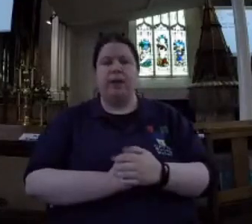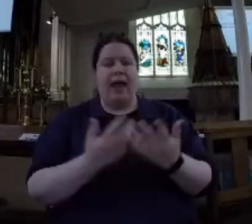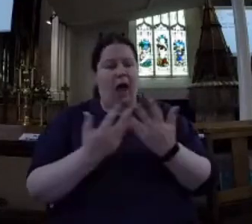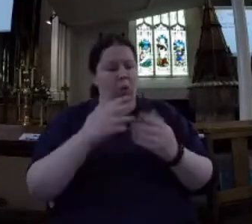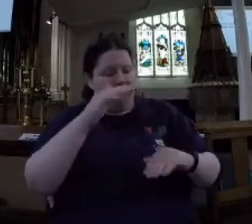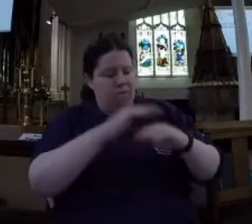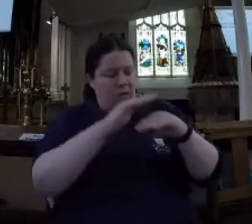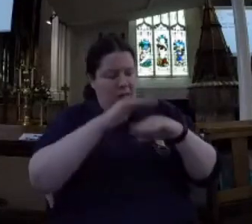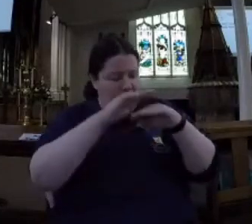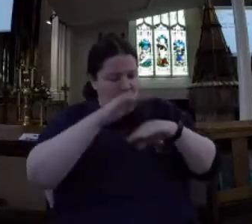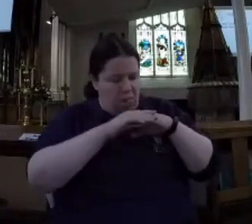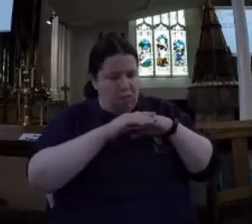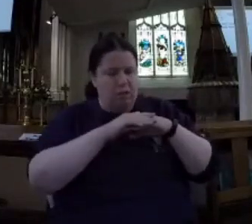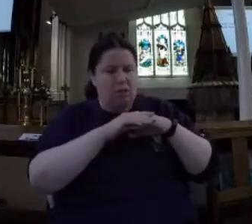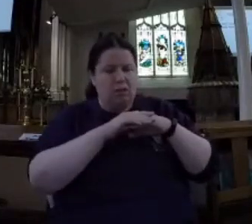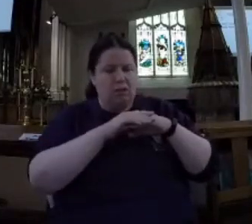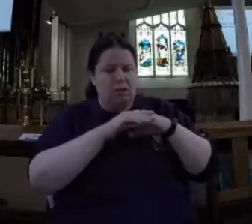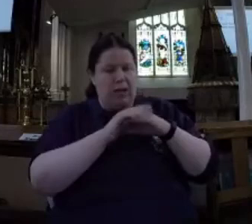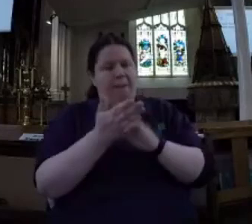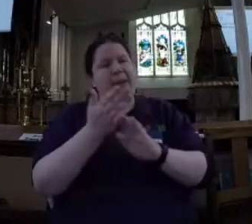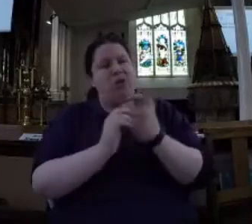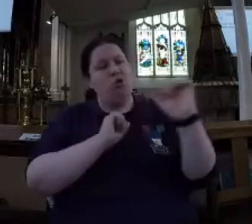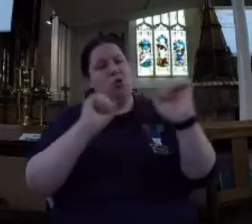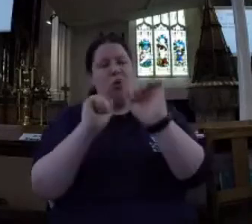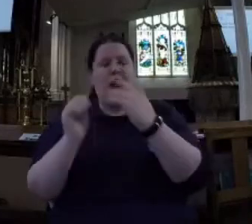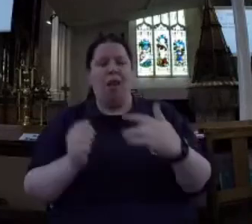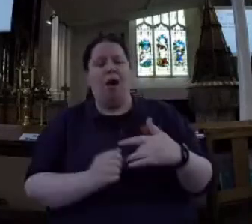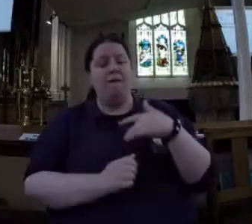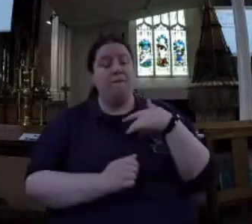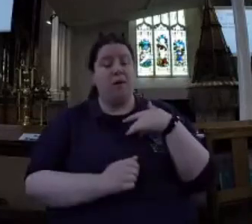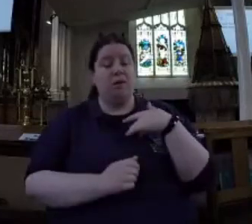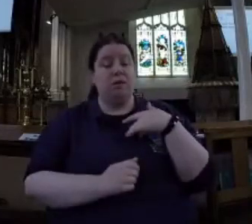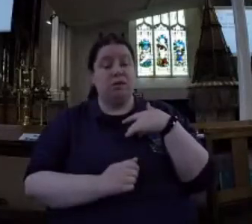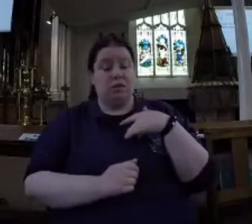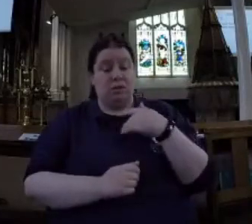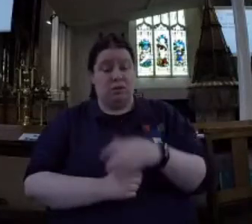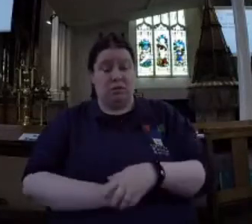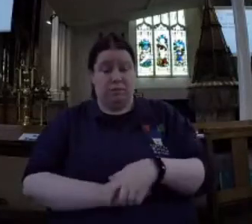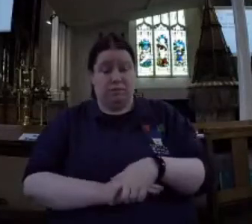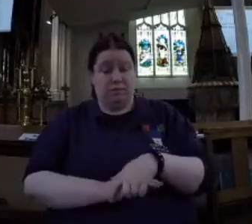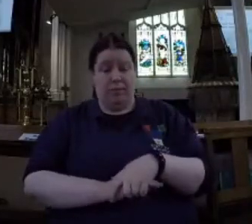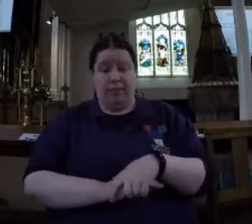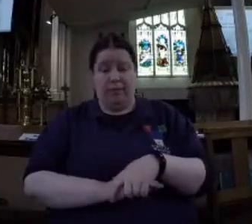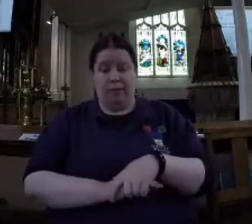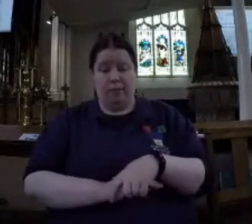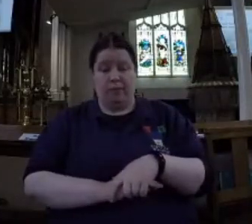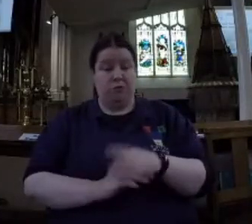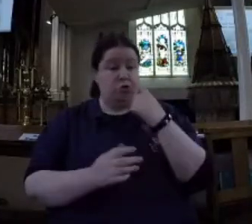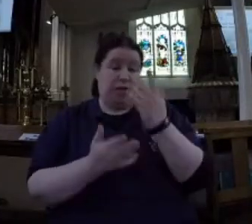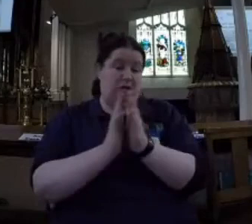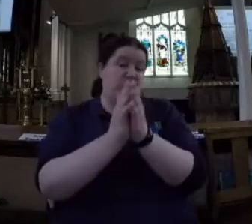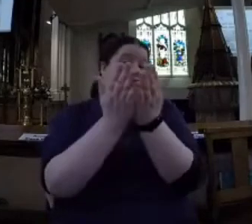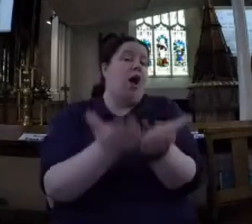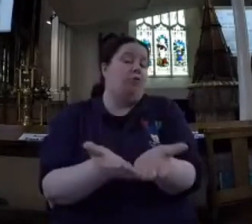And by that, I mean the squares in the board of your life. You might know the board of your life by a different name. You might call it a